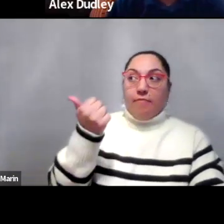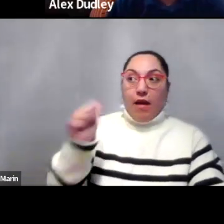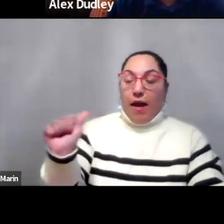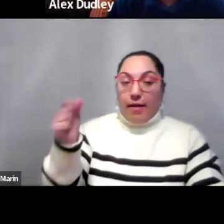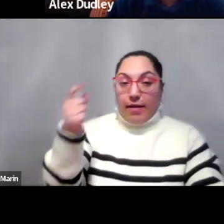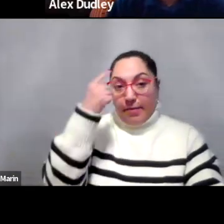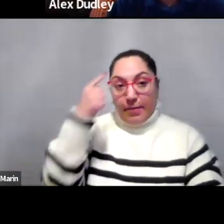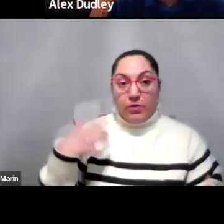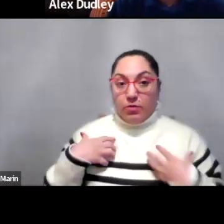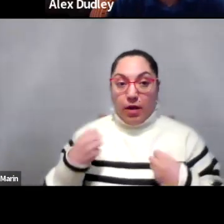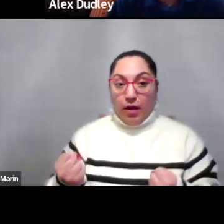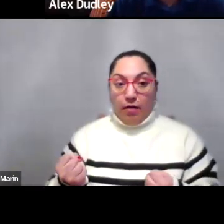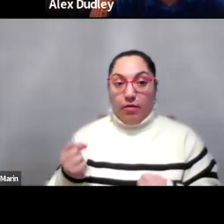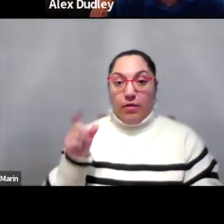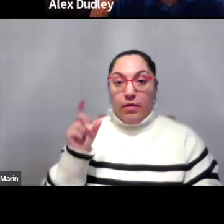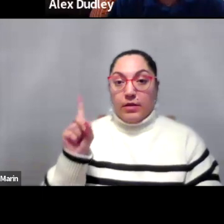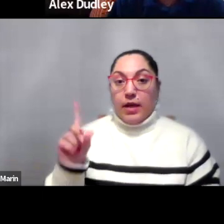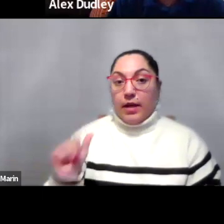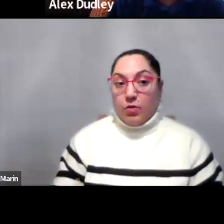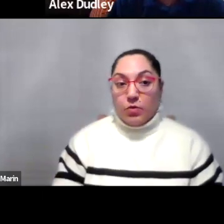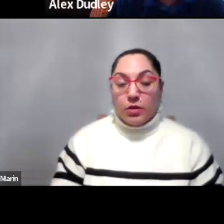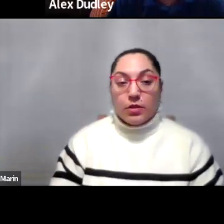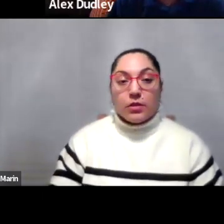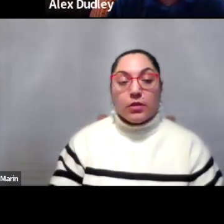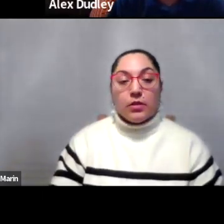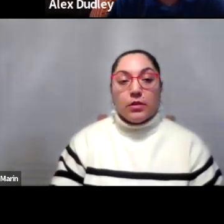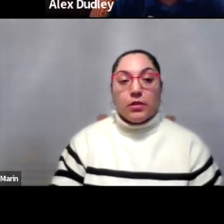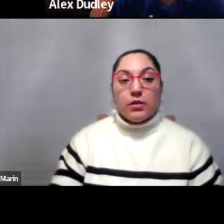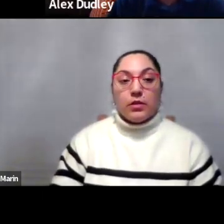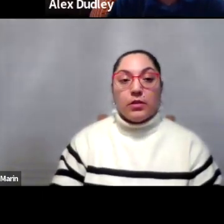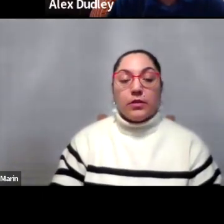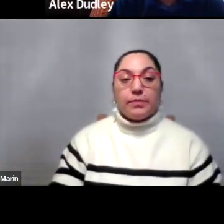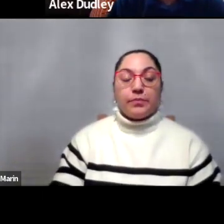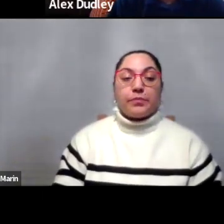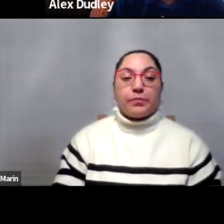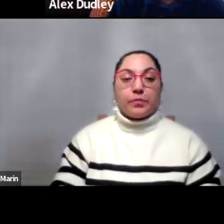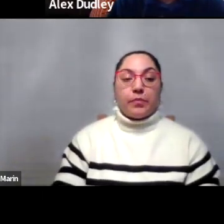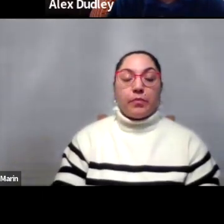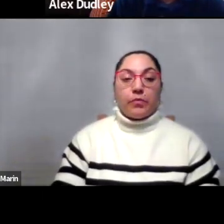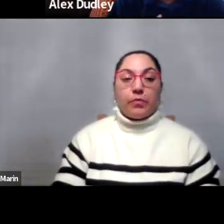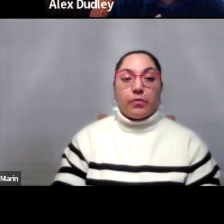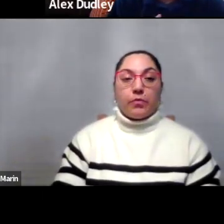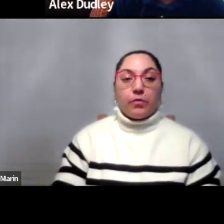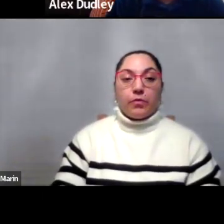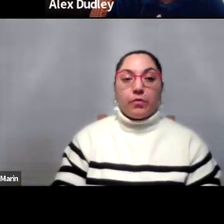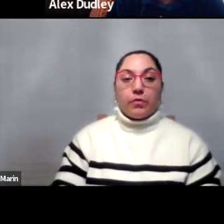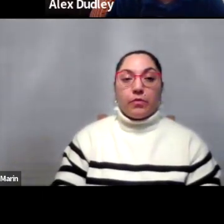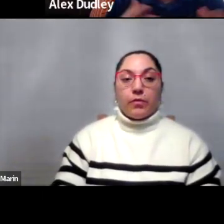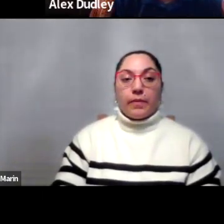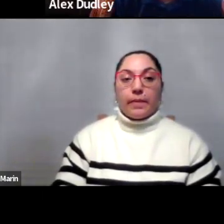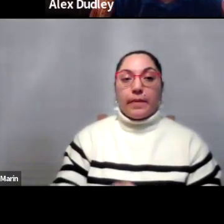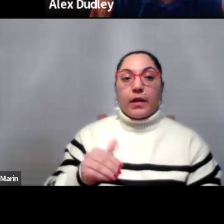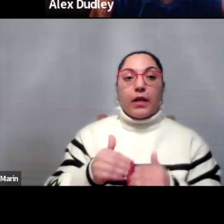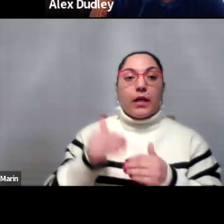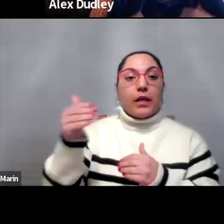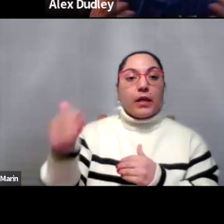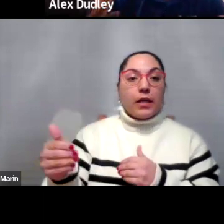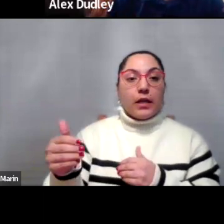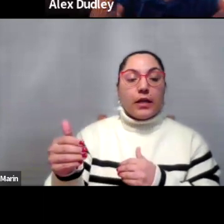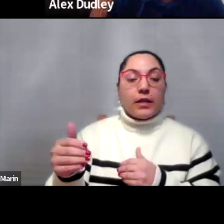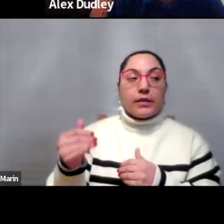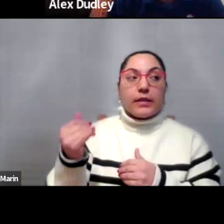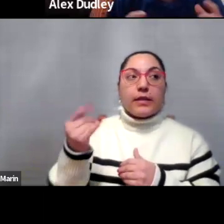diagnosis that's considered a priority population in the state of Maryland. And the other criteria is that